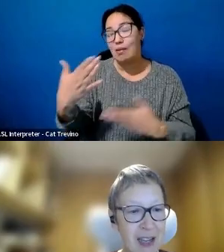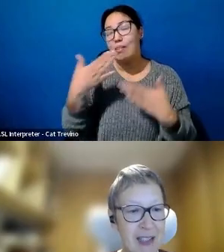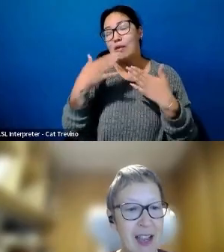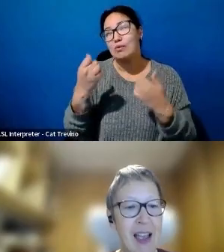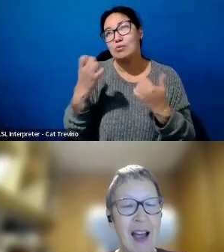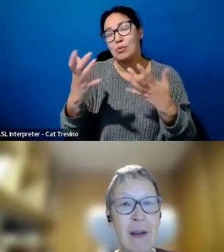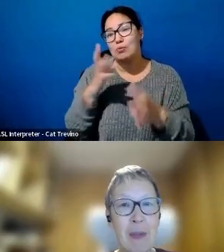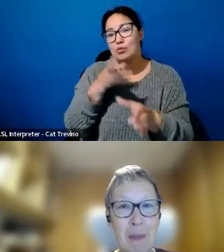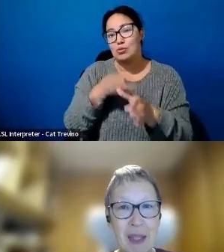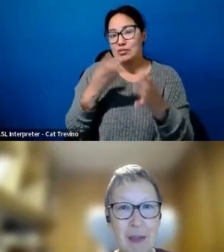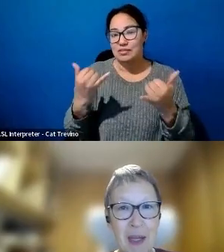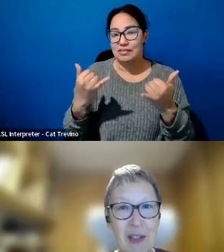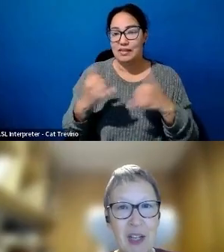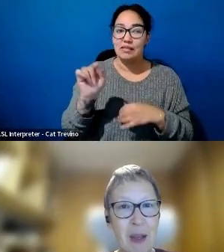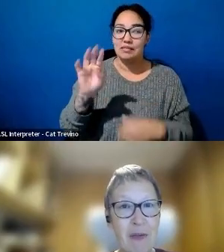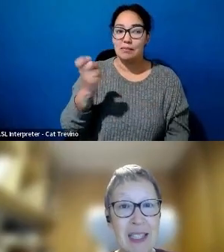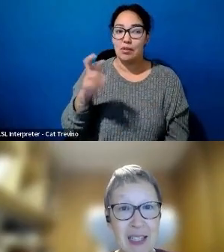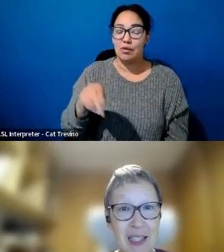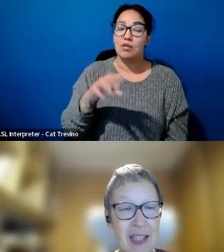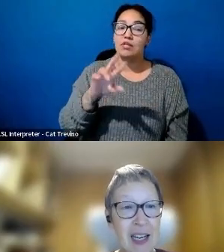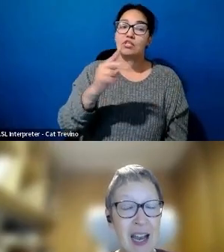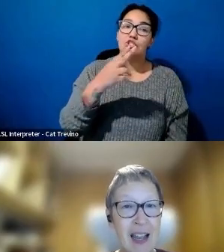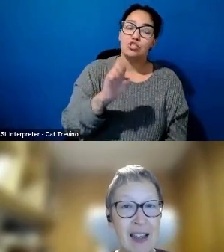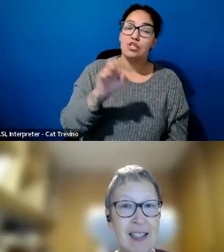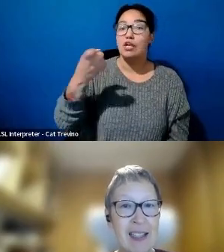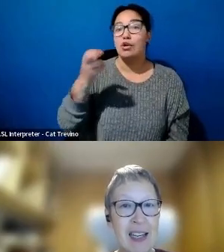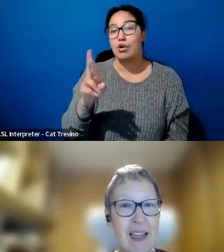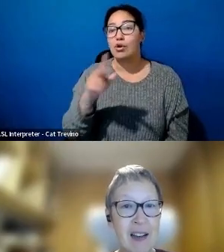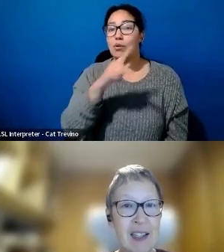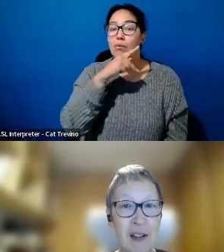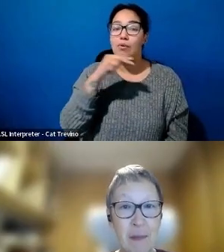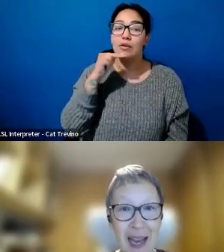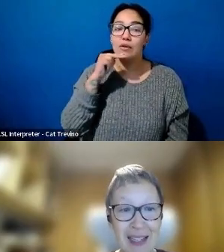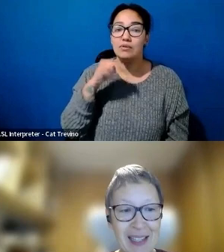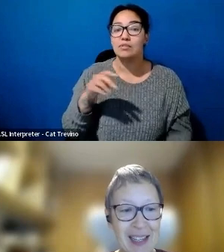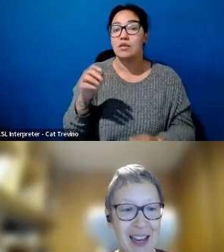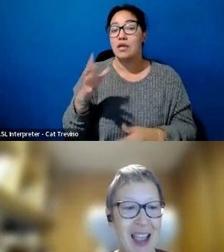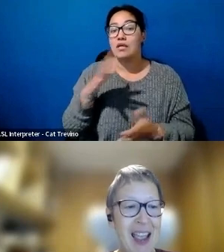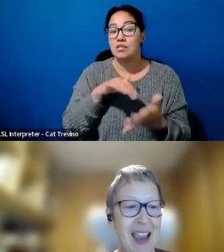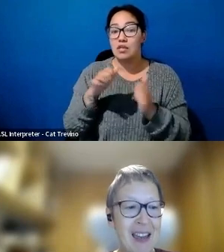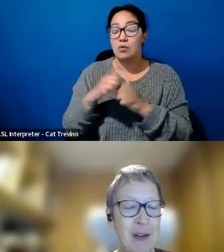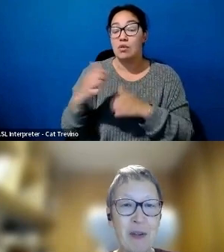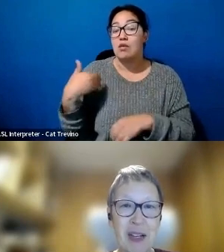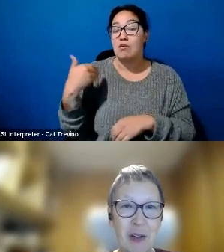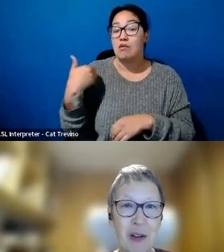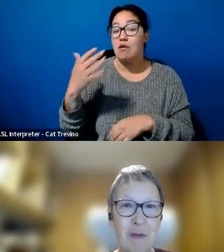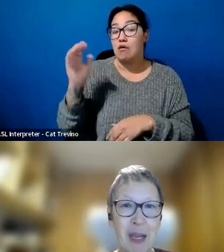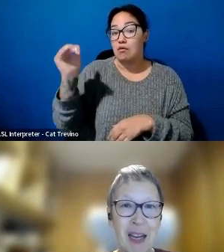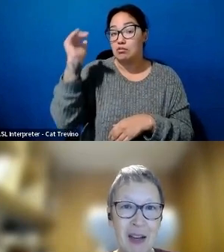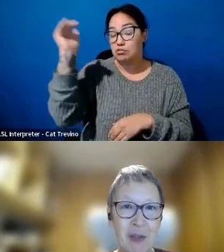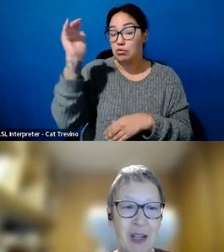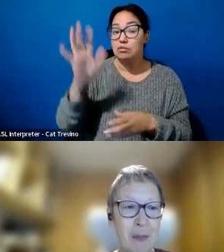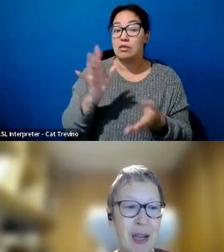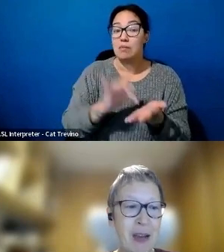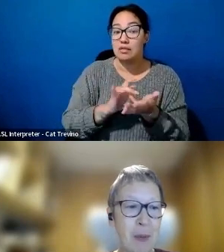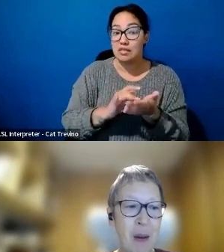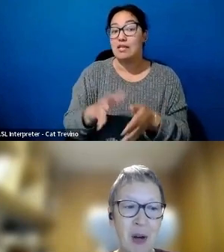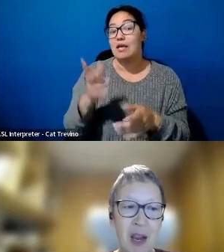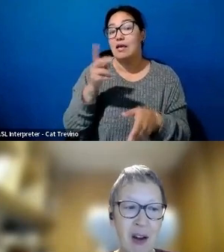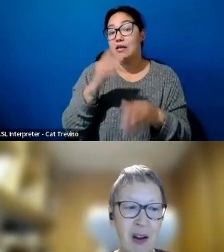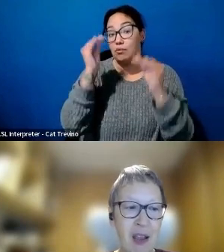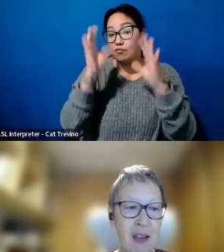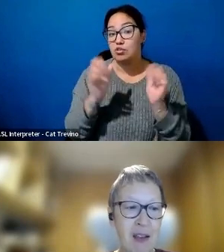for joining us. I'm Liz Miller. I'm a physician in adolescent and young adult medicine and a professor of pediatrics.